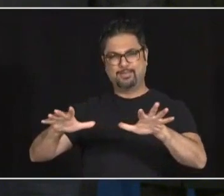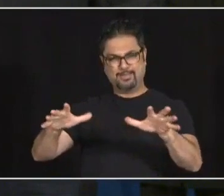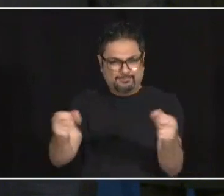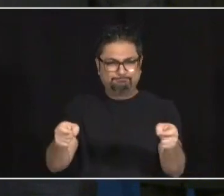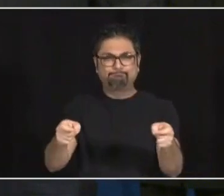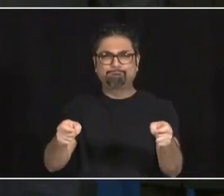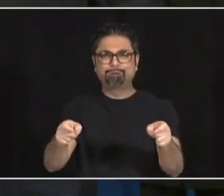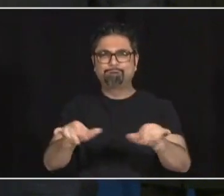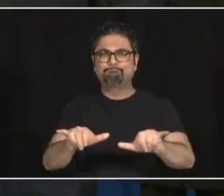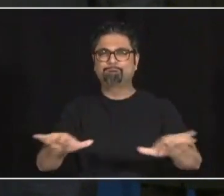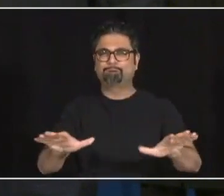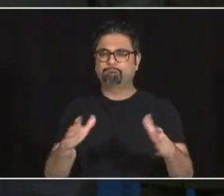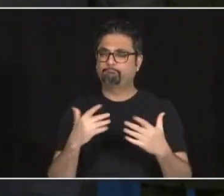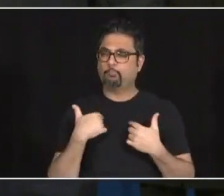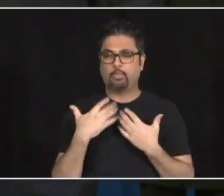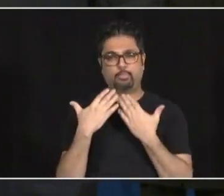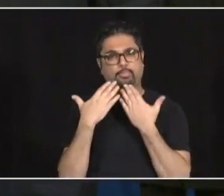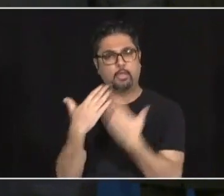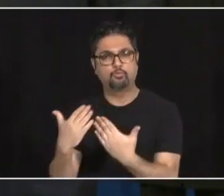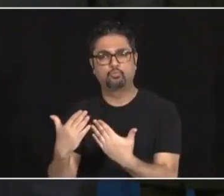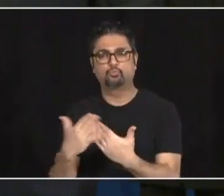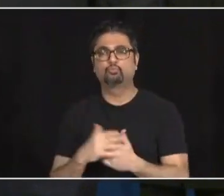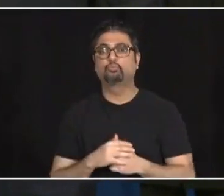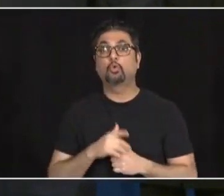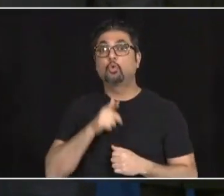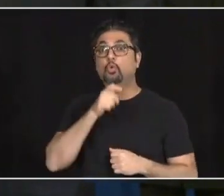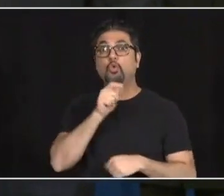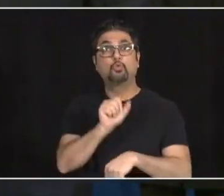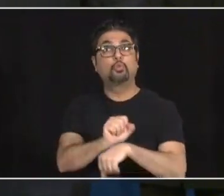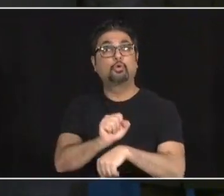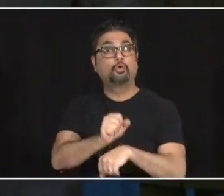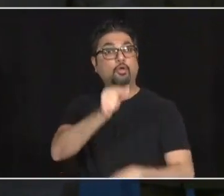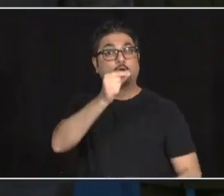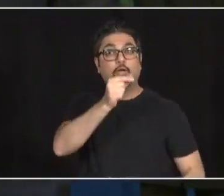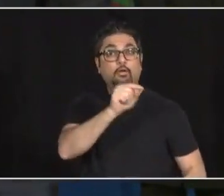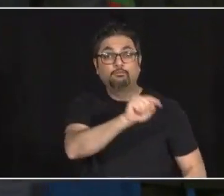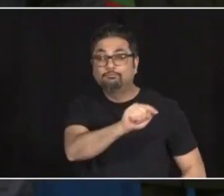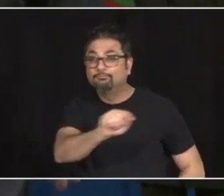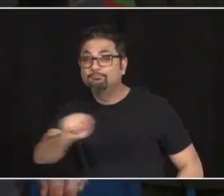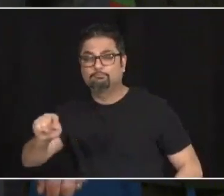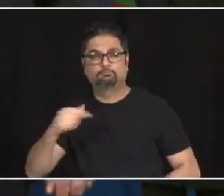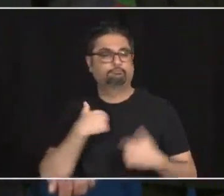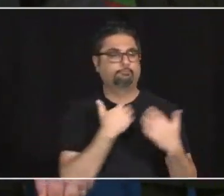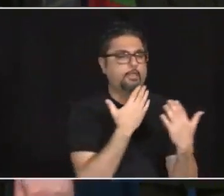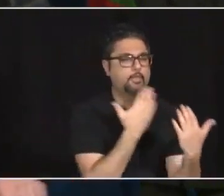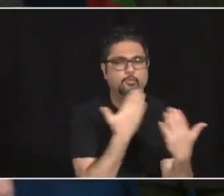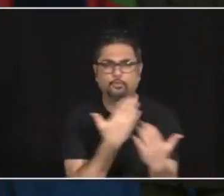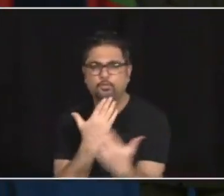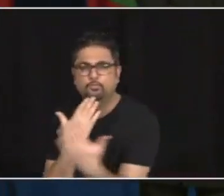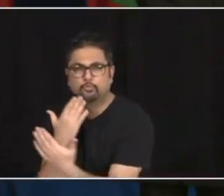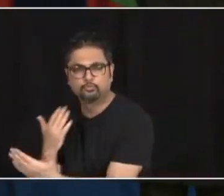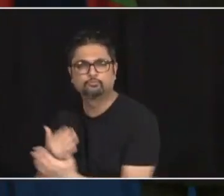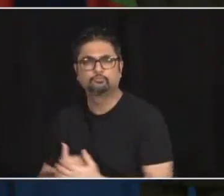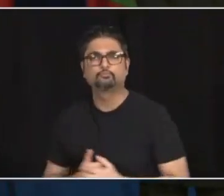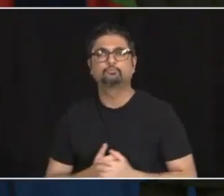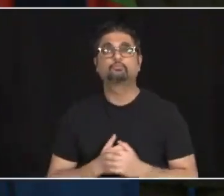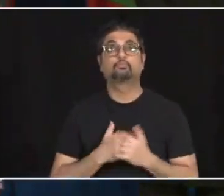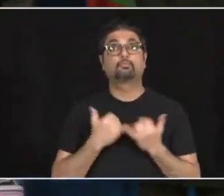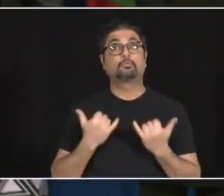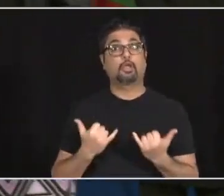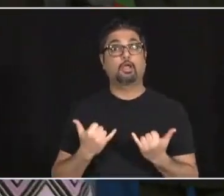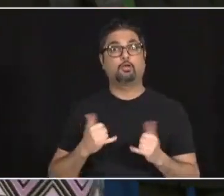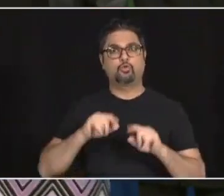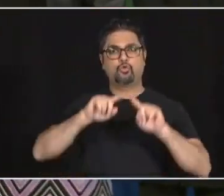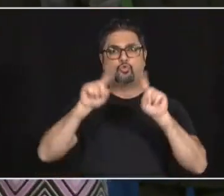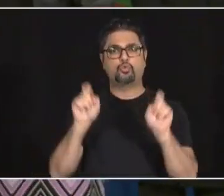lines. Thank you for everything you do. Merci beaucoup. We'll go to the phone line for questions.